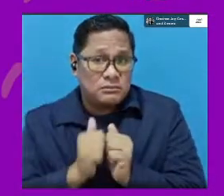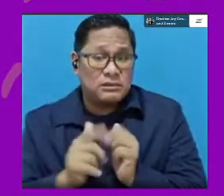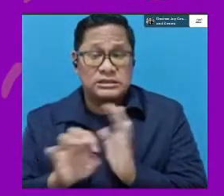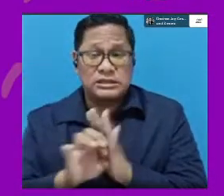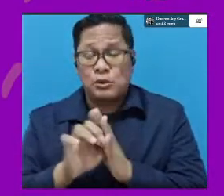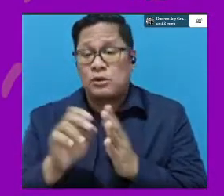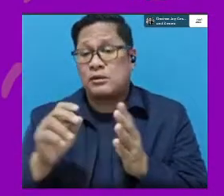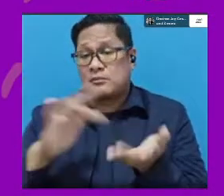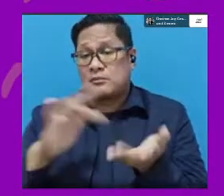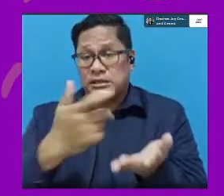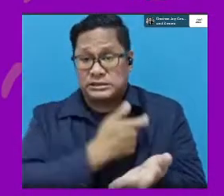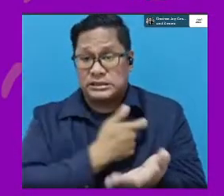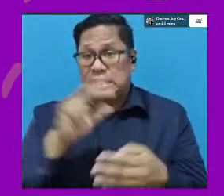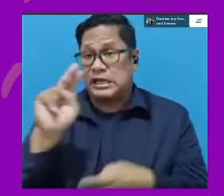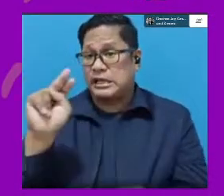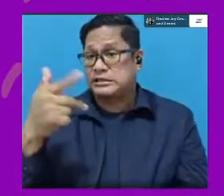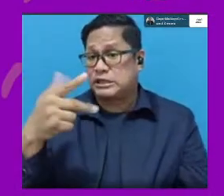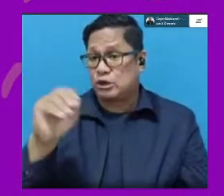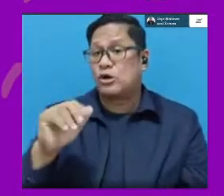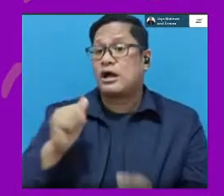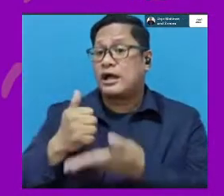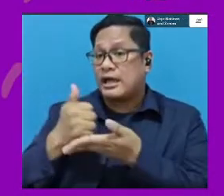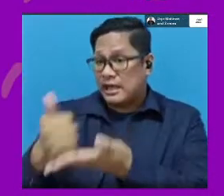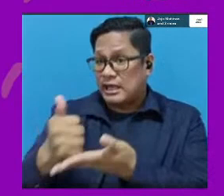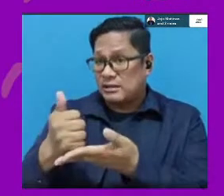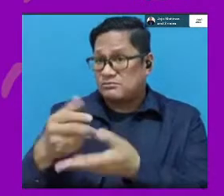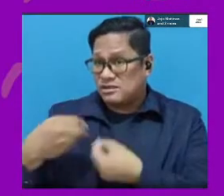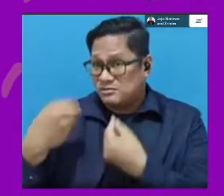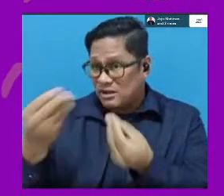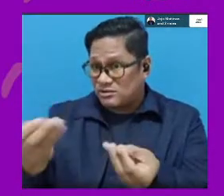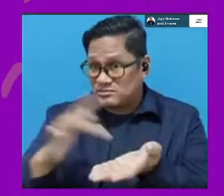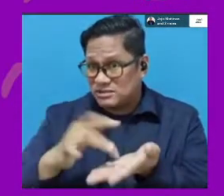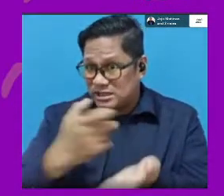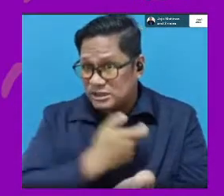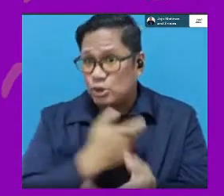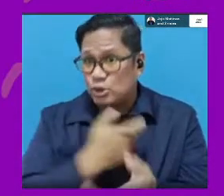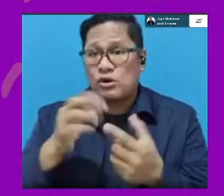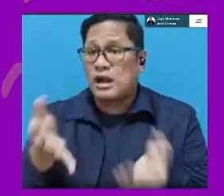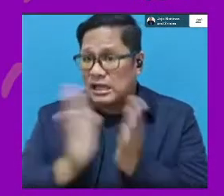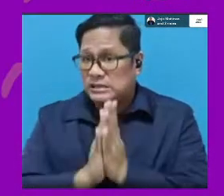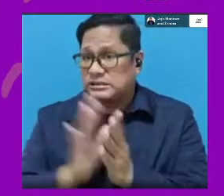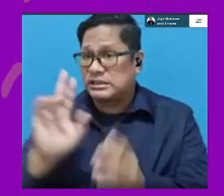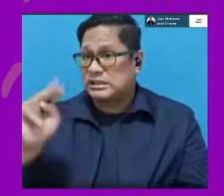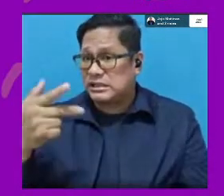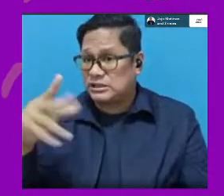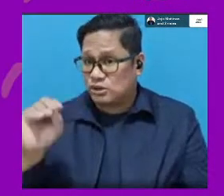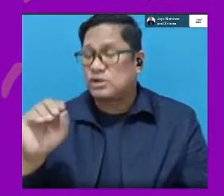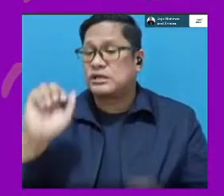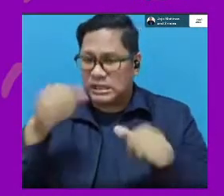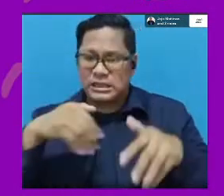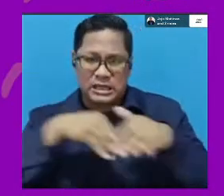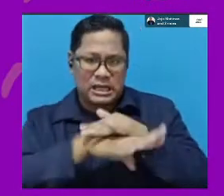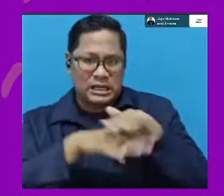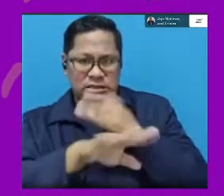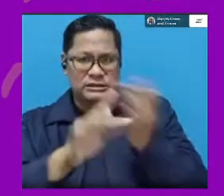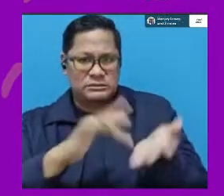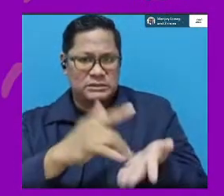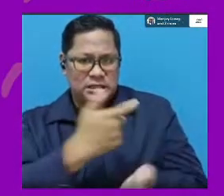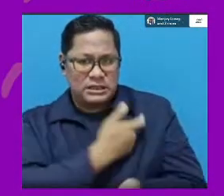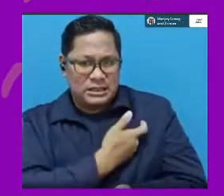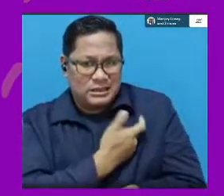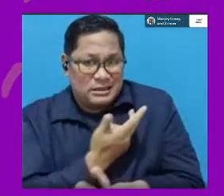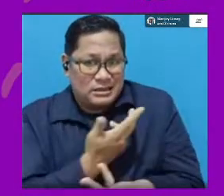where NGOs can help give out the vaccines, or if you're asking if NGOs can access vaccines